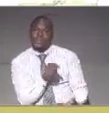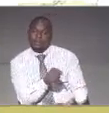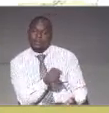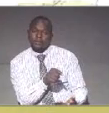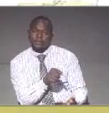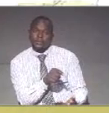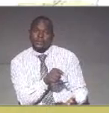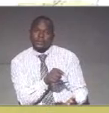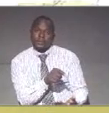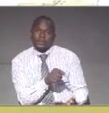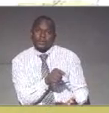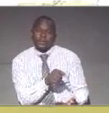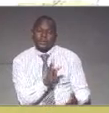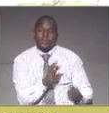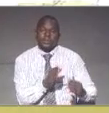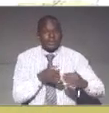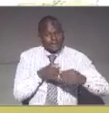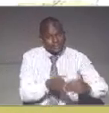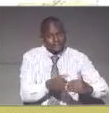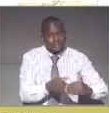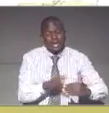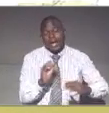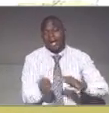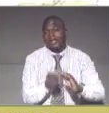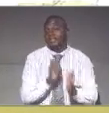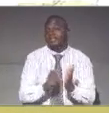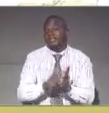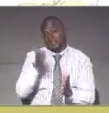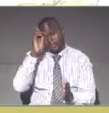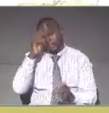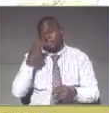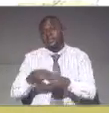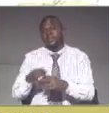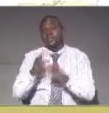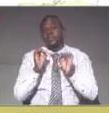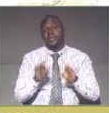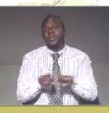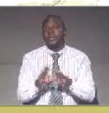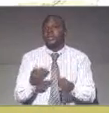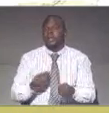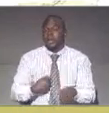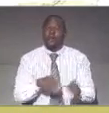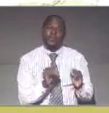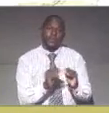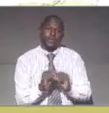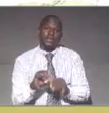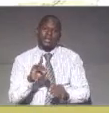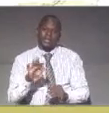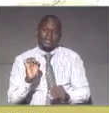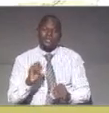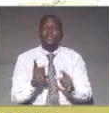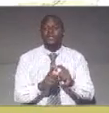which was headed by one undersecretary, I don't remember his names now. And we held a meeting around the 18th of